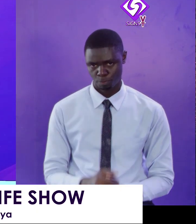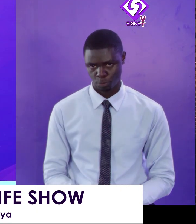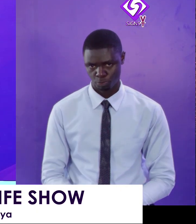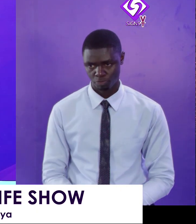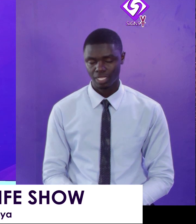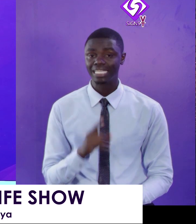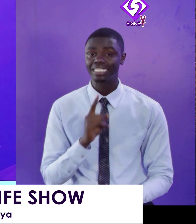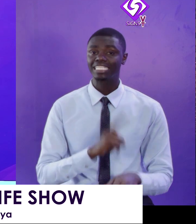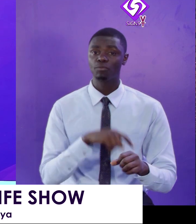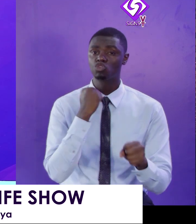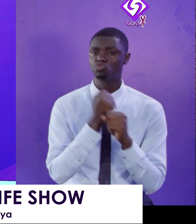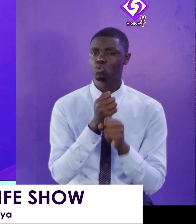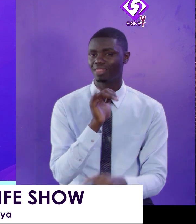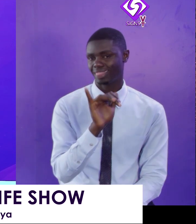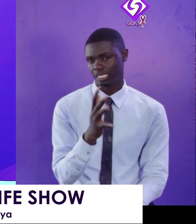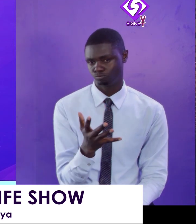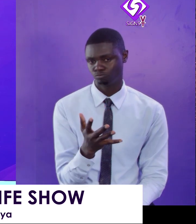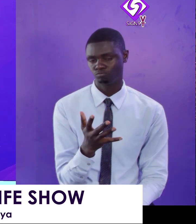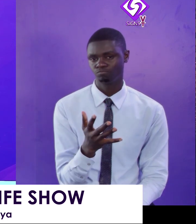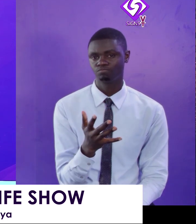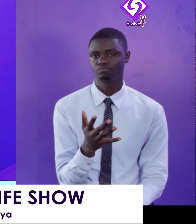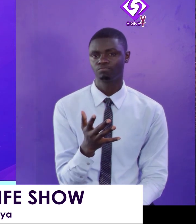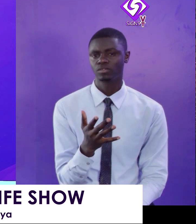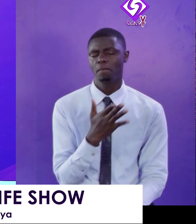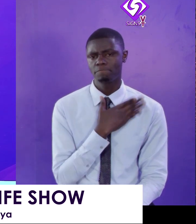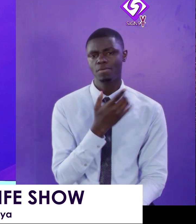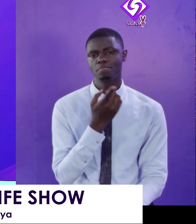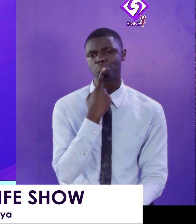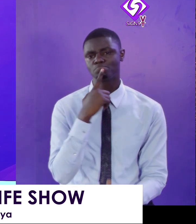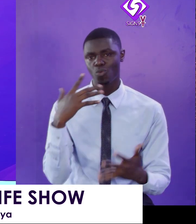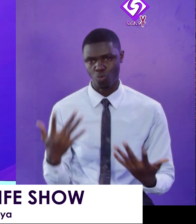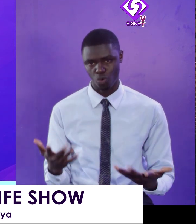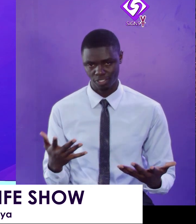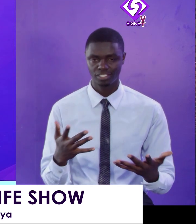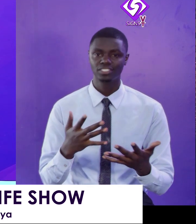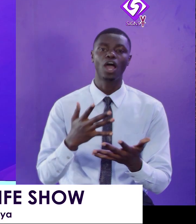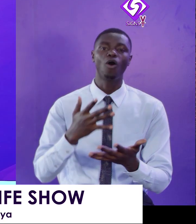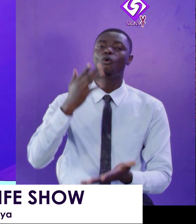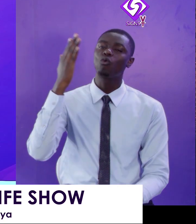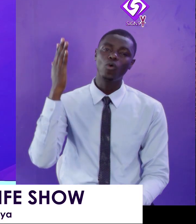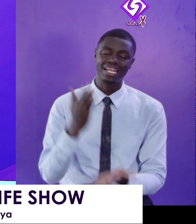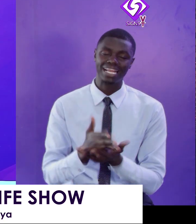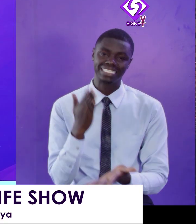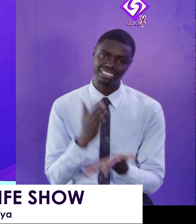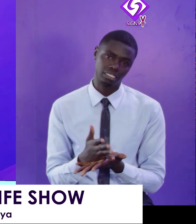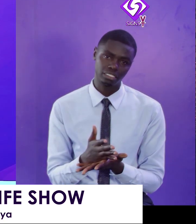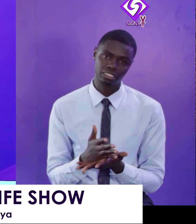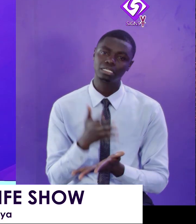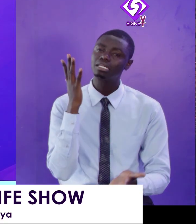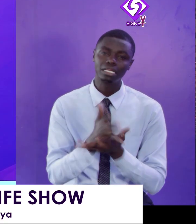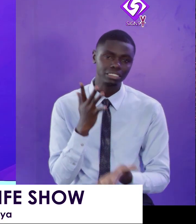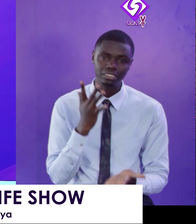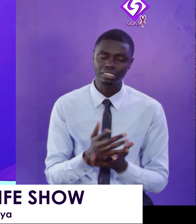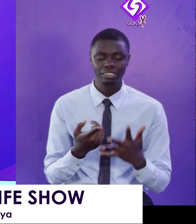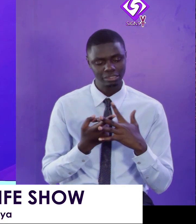as you're doing that, I would point out to you that be very realistic. Be very realistic. You've started by setting